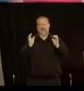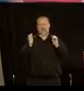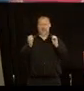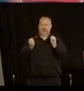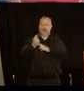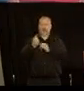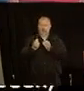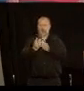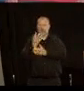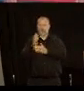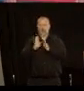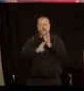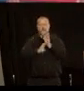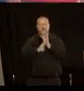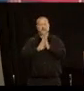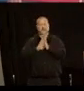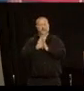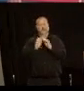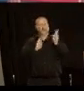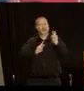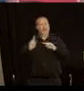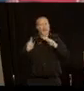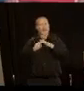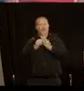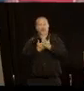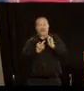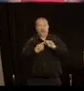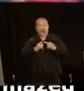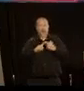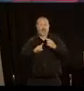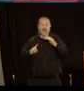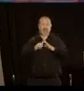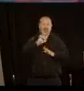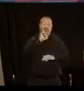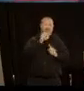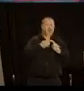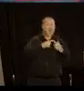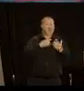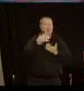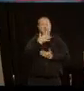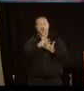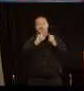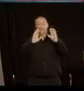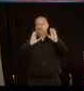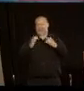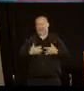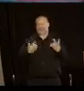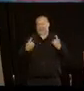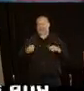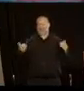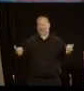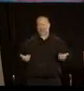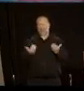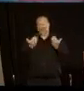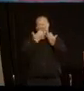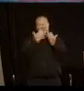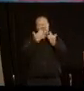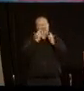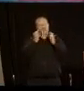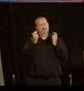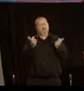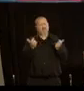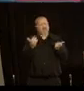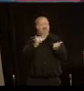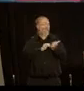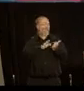gets bigger and bigger, more and more people, new friends, old friends. This has been a great event. Lori, thank you so much, and